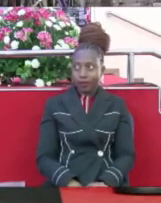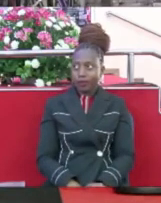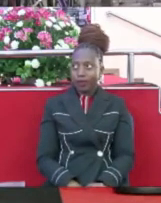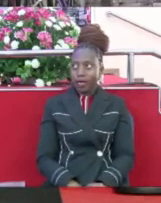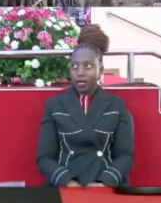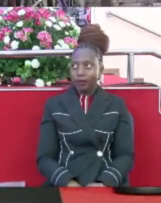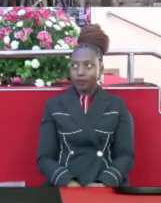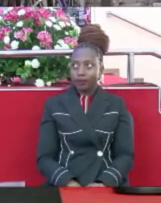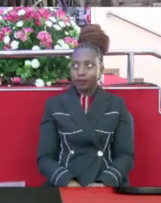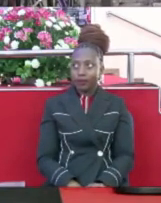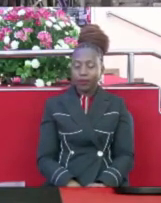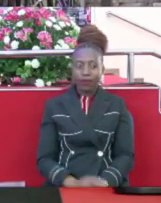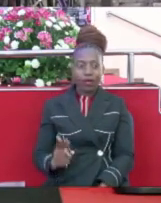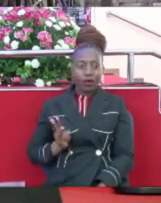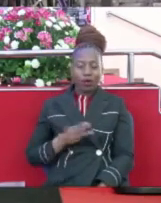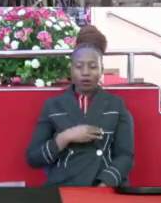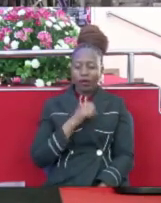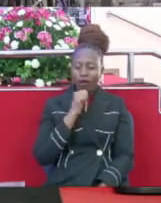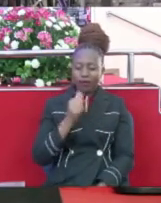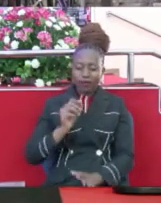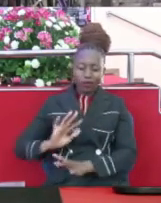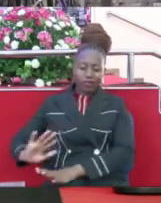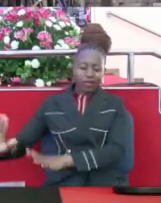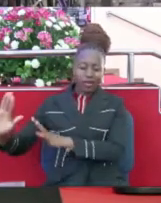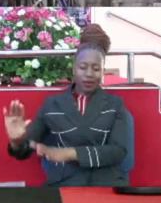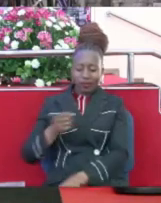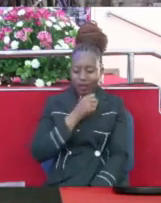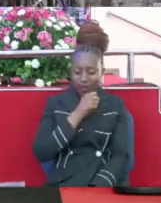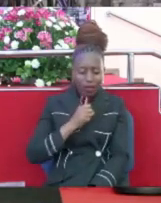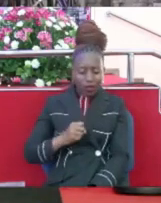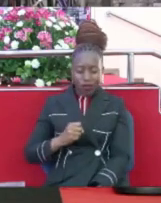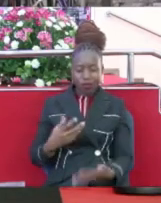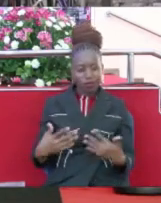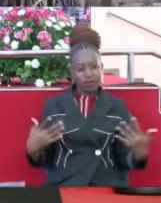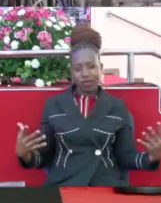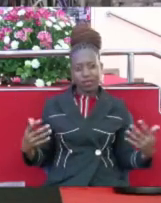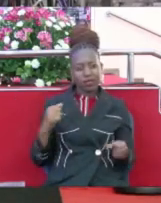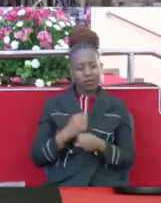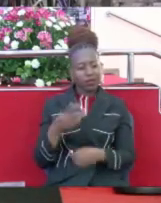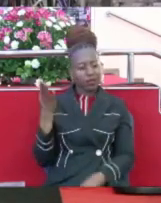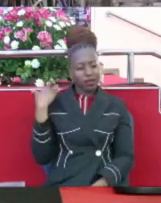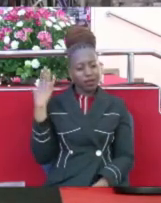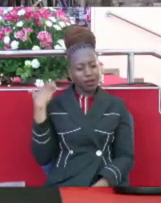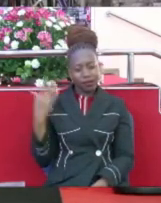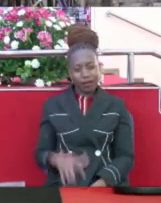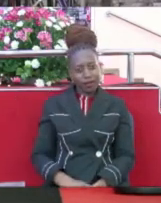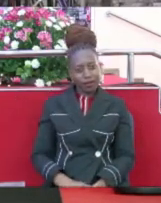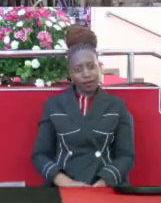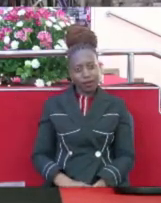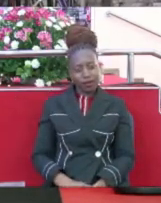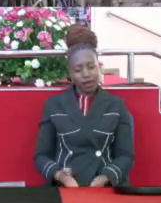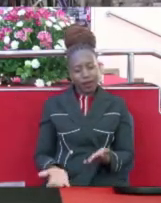We have not let go of the old things that we used to do. We used to